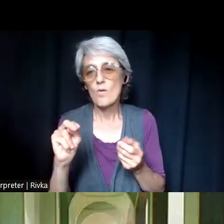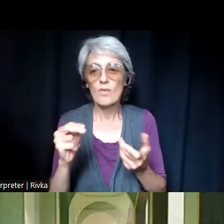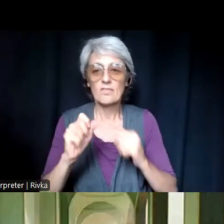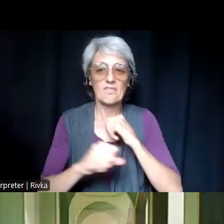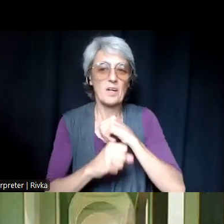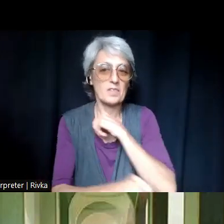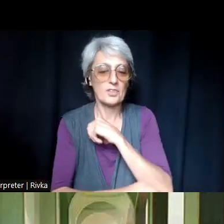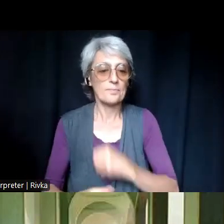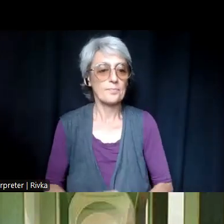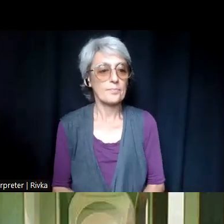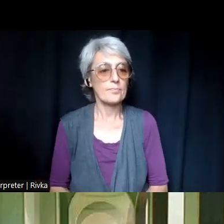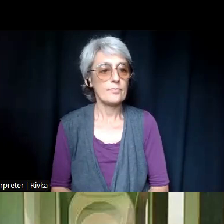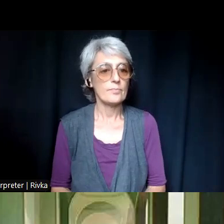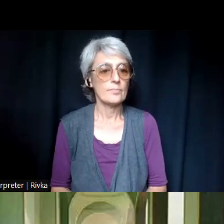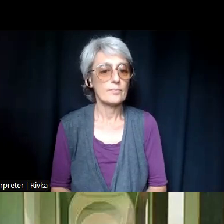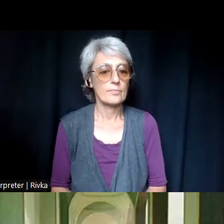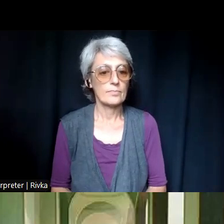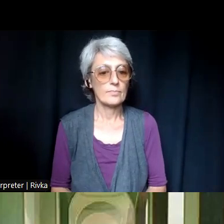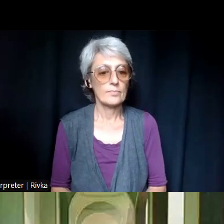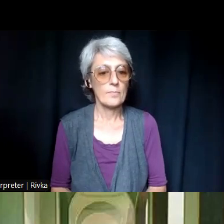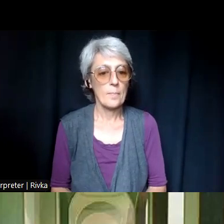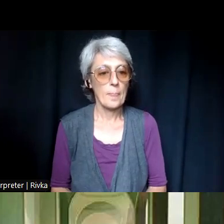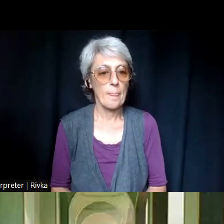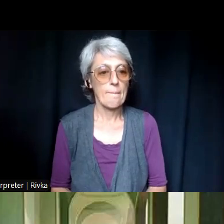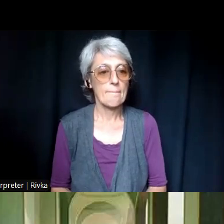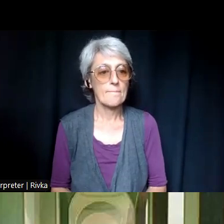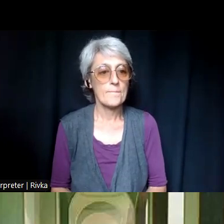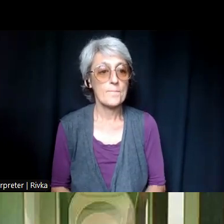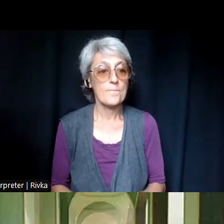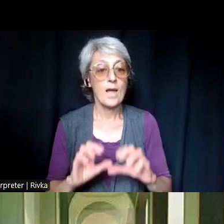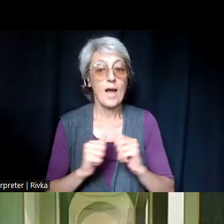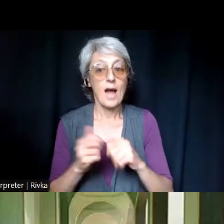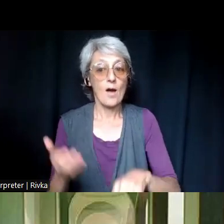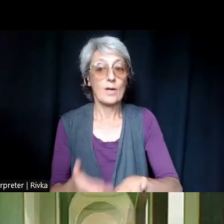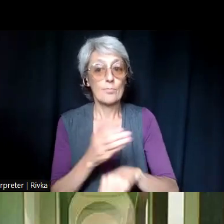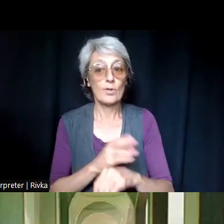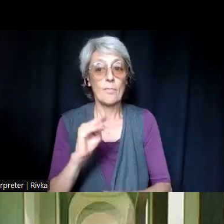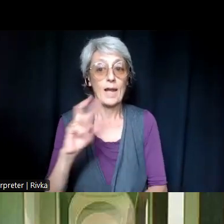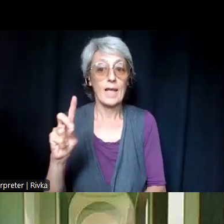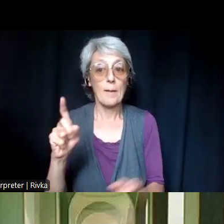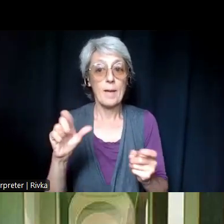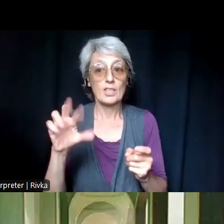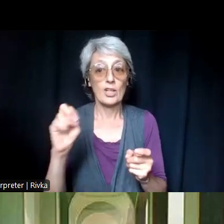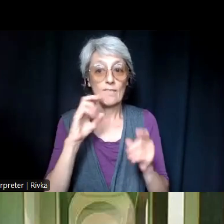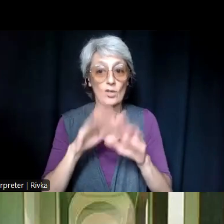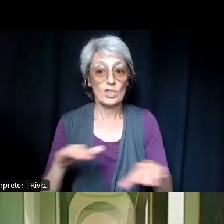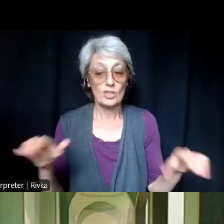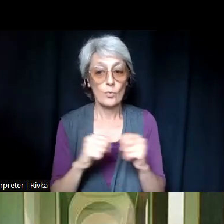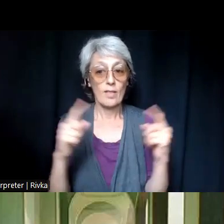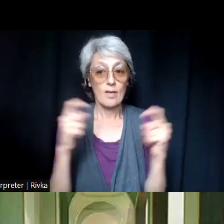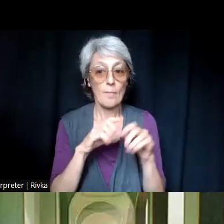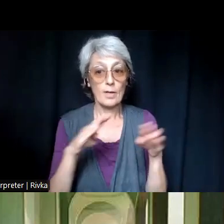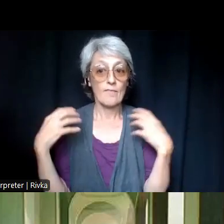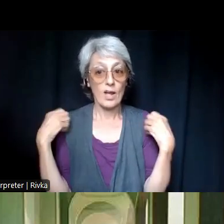To start a discussion on the opportunities to improve Medicaid managed care for children with complex behavioral